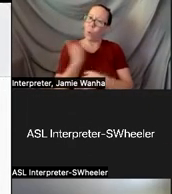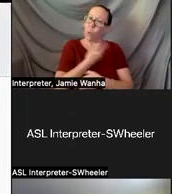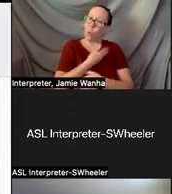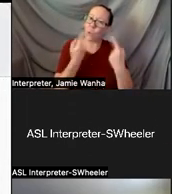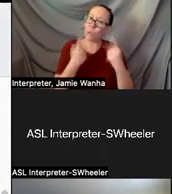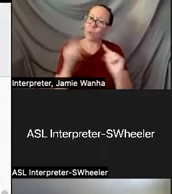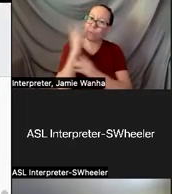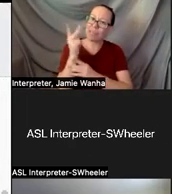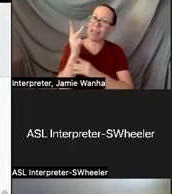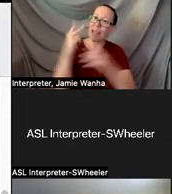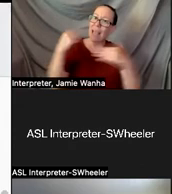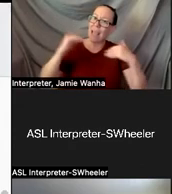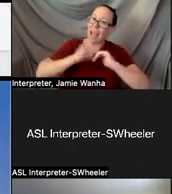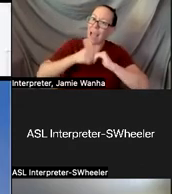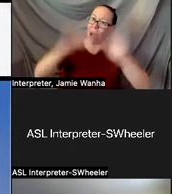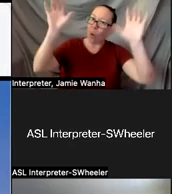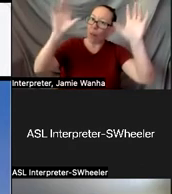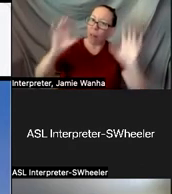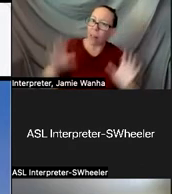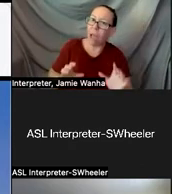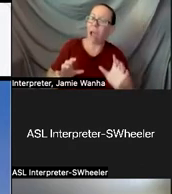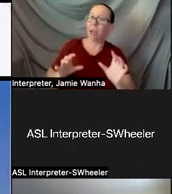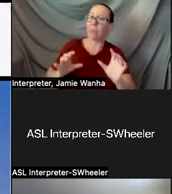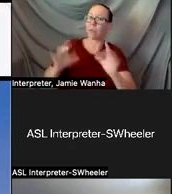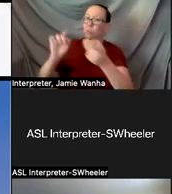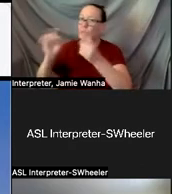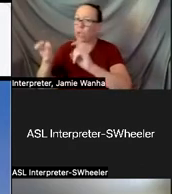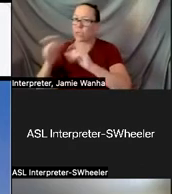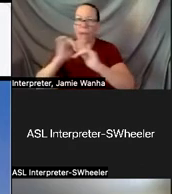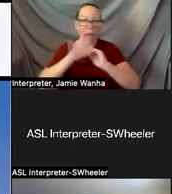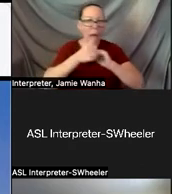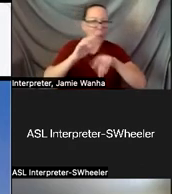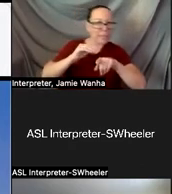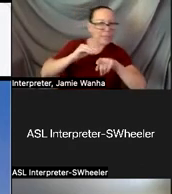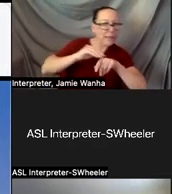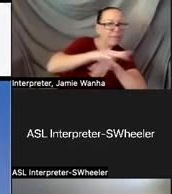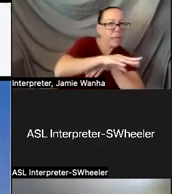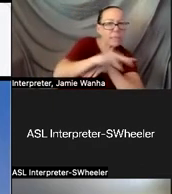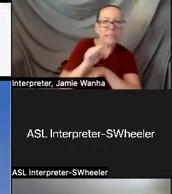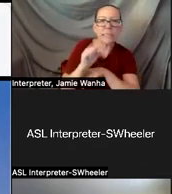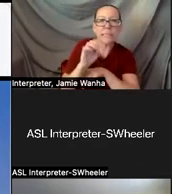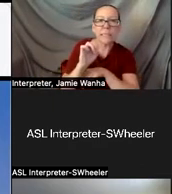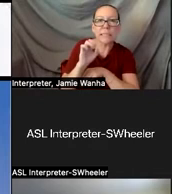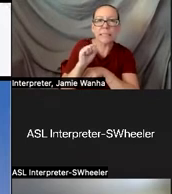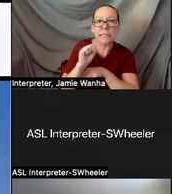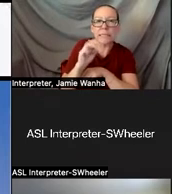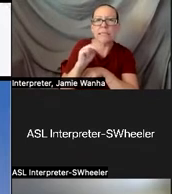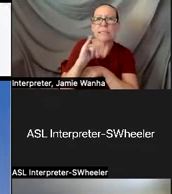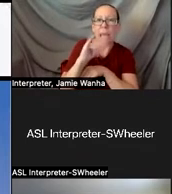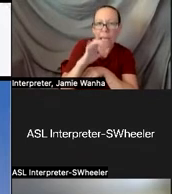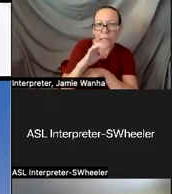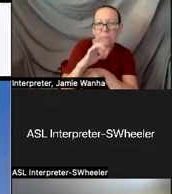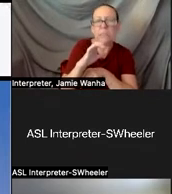climate change is affecting seismic resilience. And this is something that for this, we are organizing an event